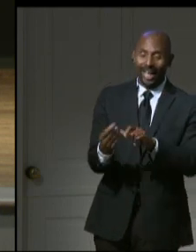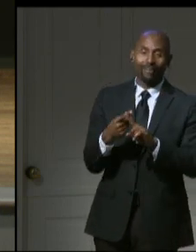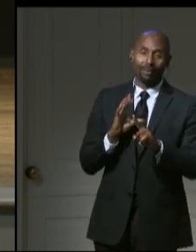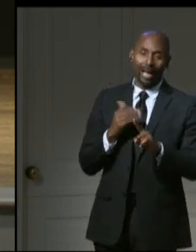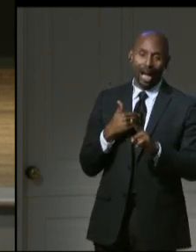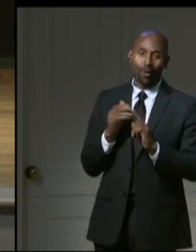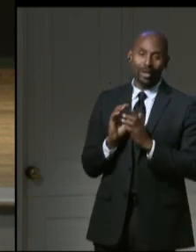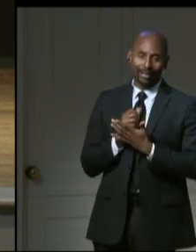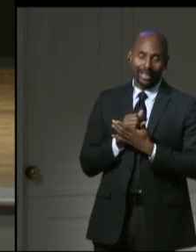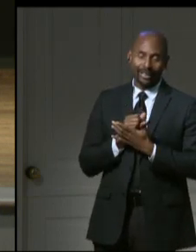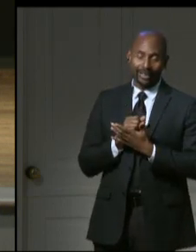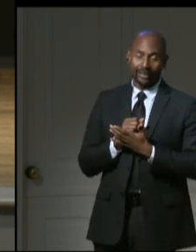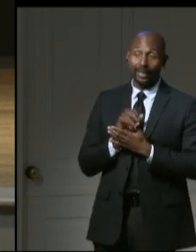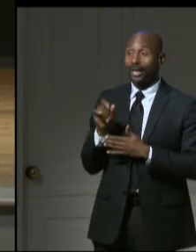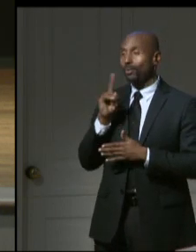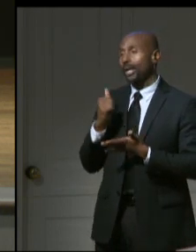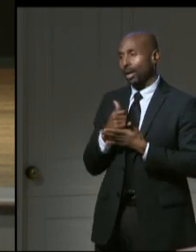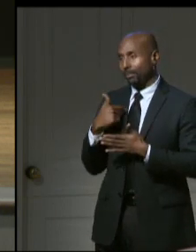purposes.